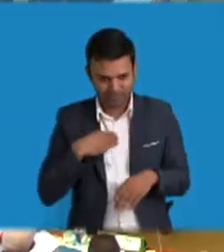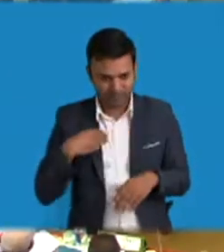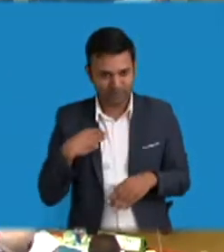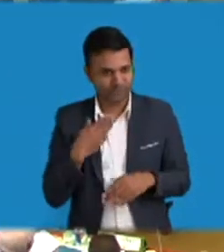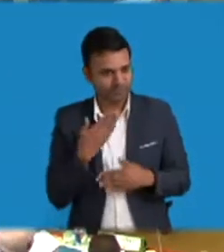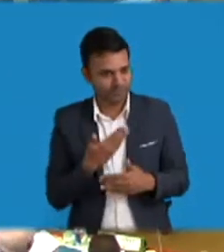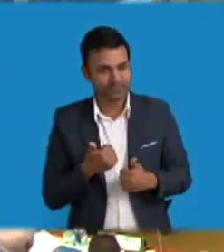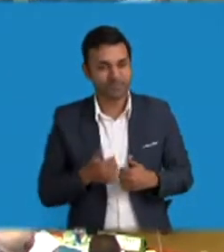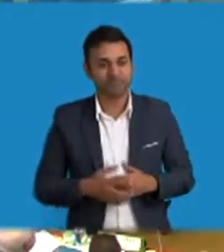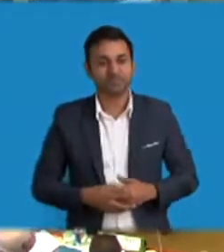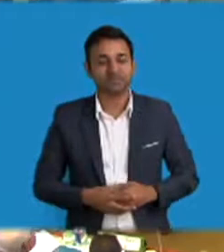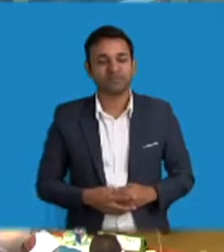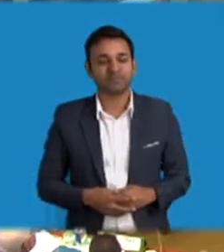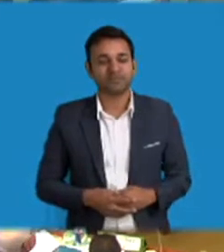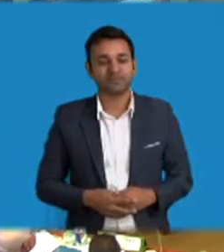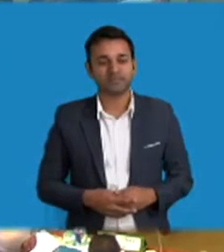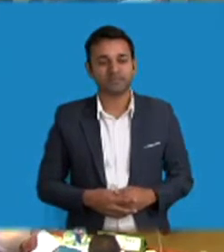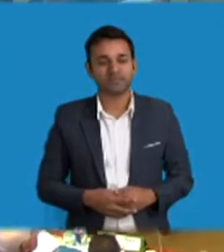Please, you have the floor.